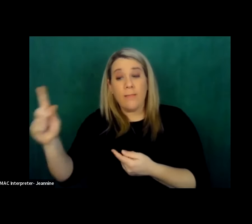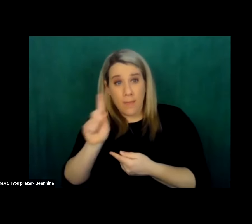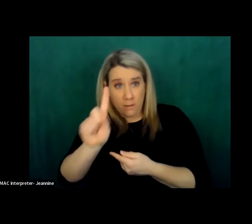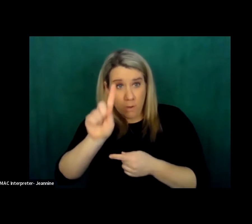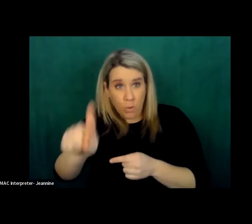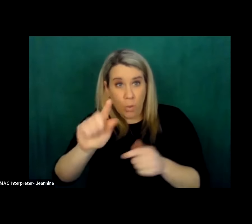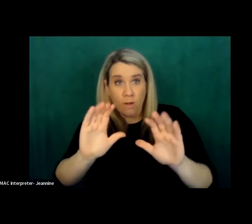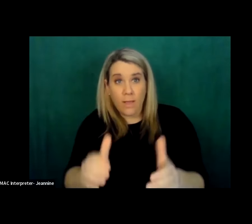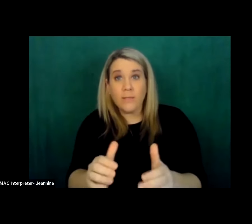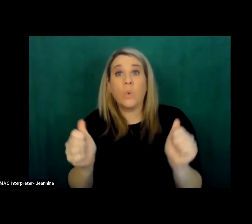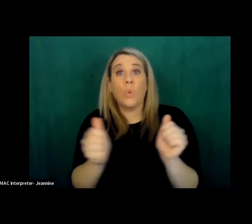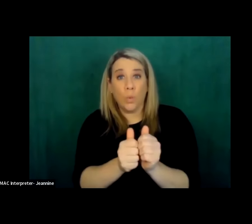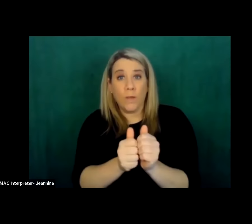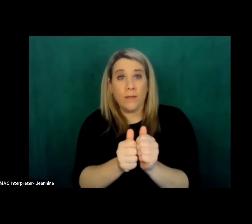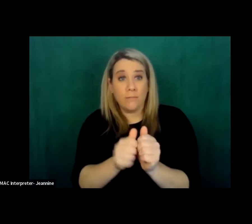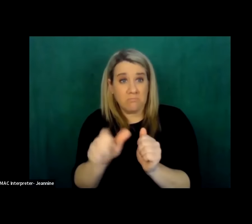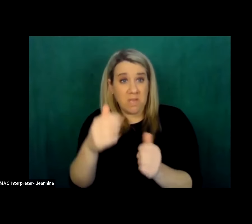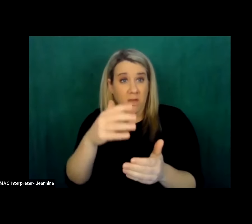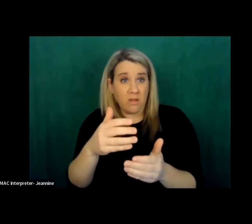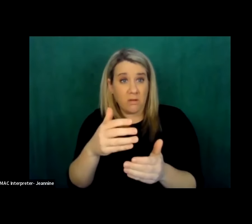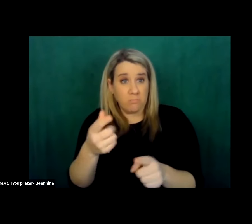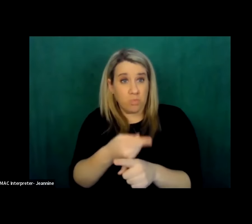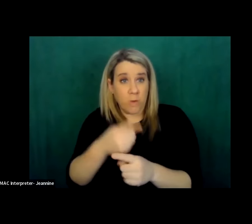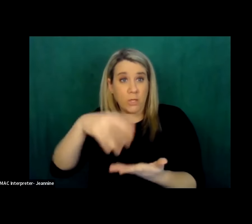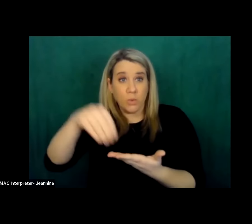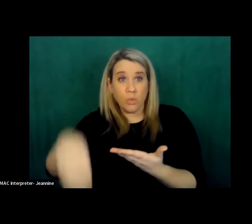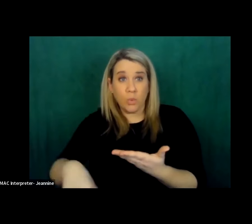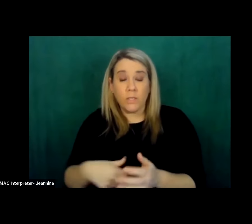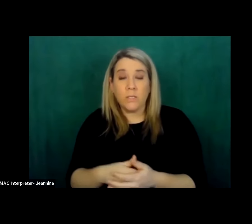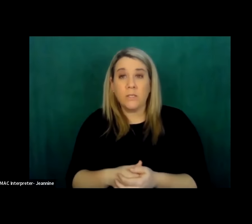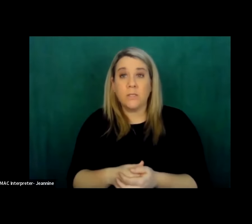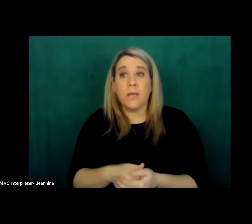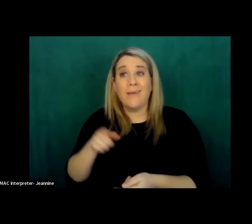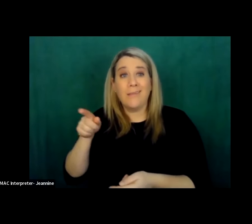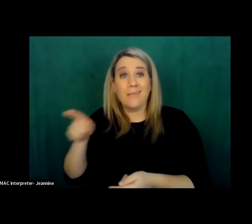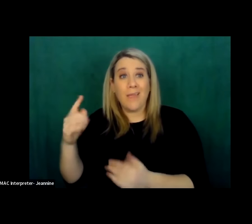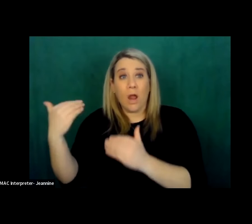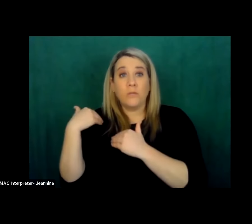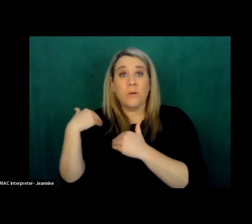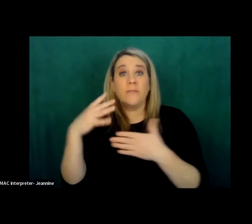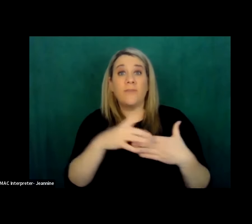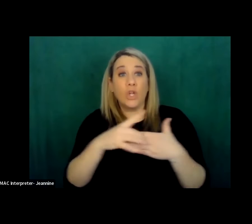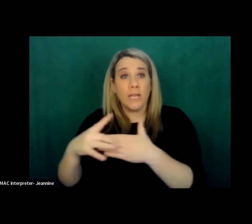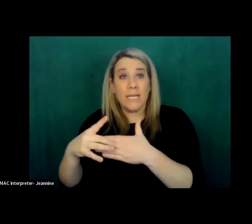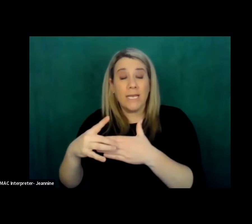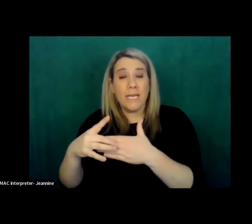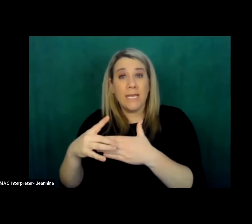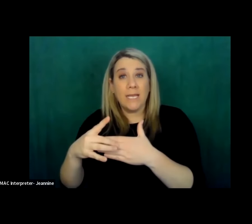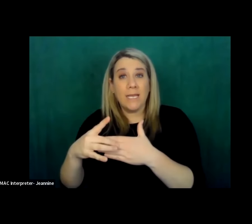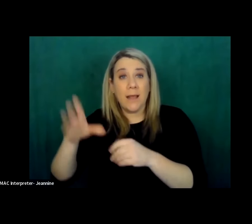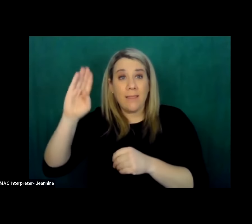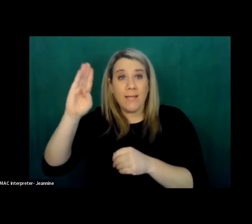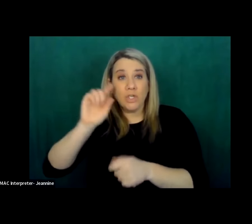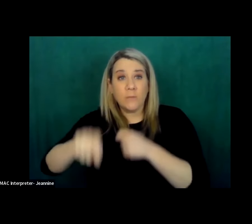with the students in the course. They are responsible for leading lessons on certain study skills that